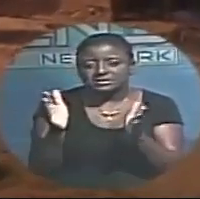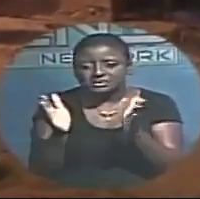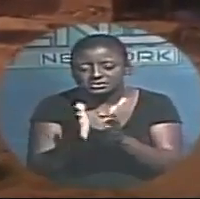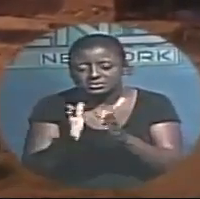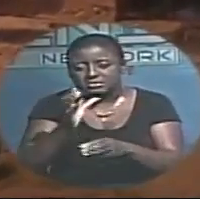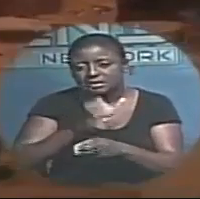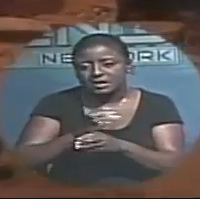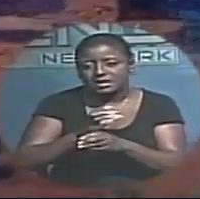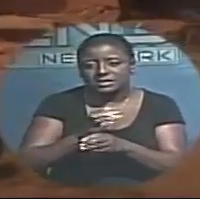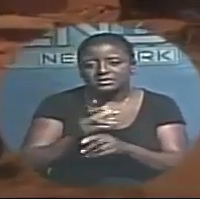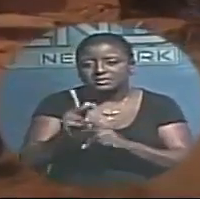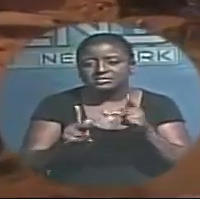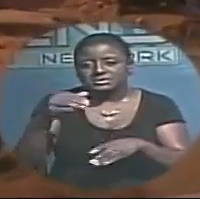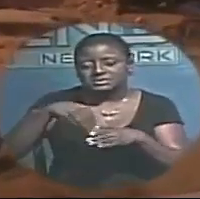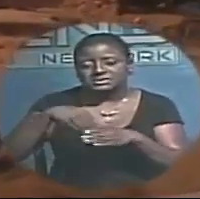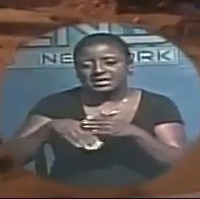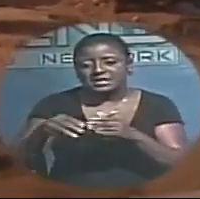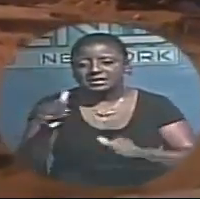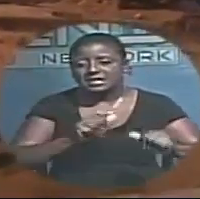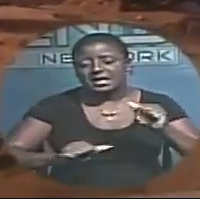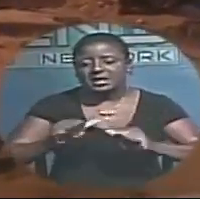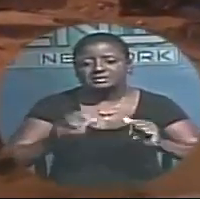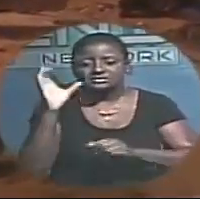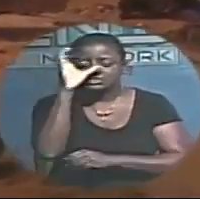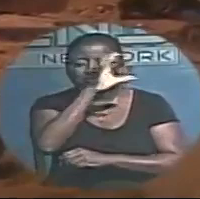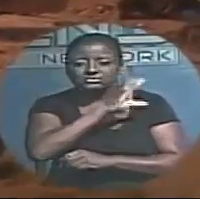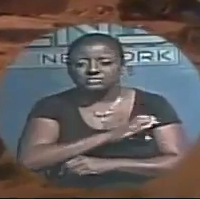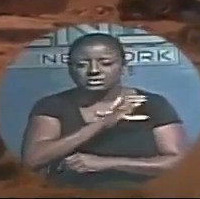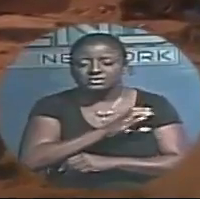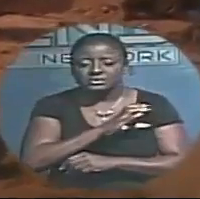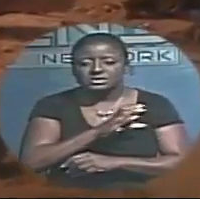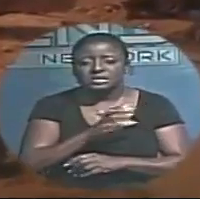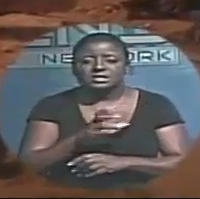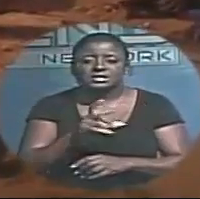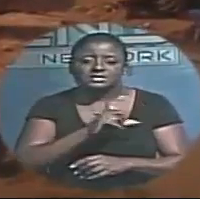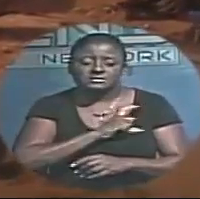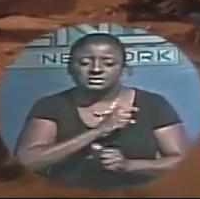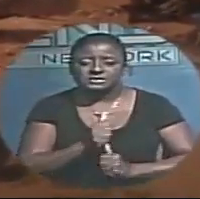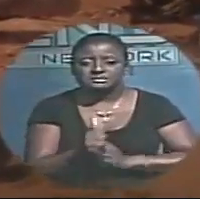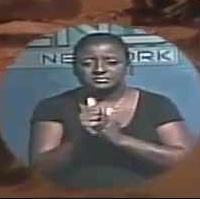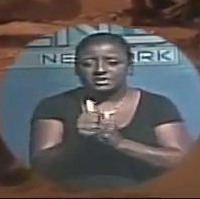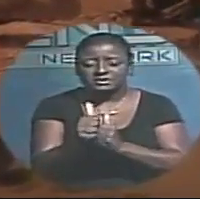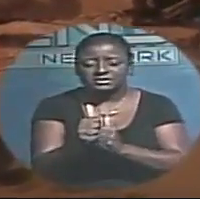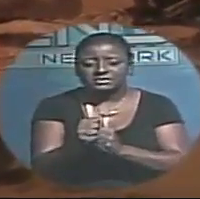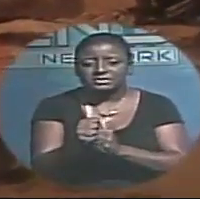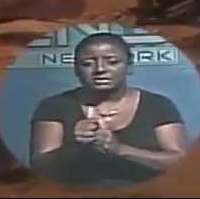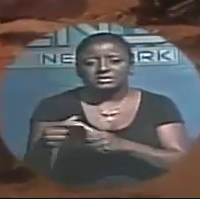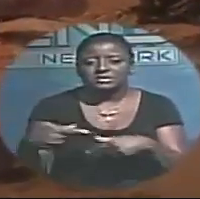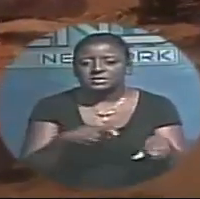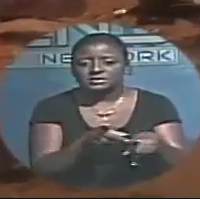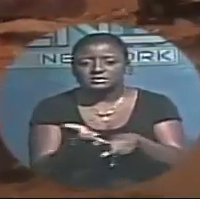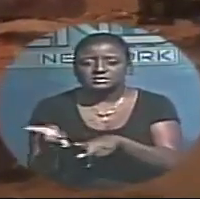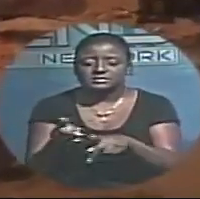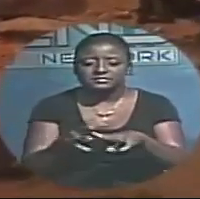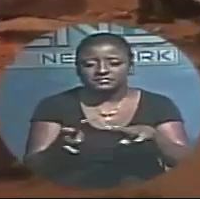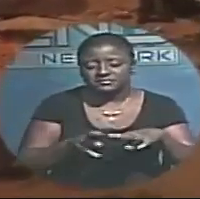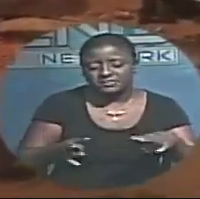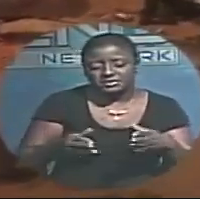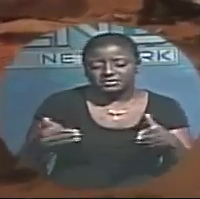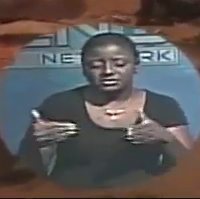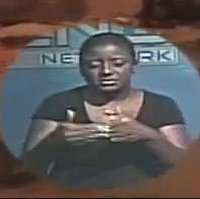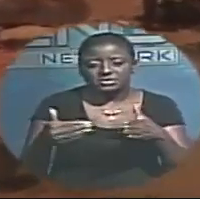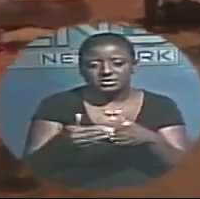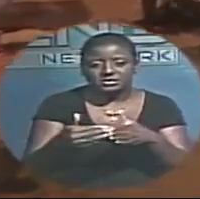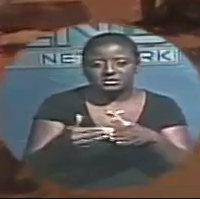occupants acting suspiciously. Officers pursued the vehicle, which gave chase, making several maneuvers through various corners. But it was at the junction of St.